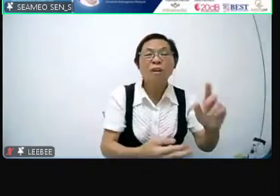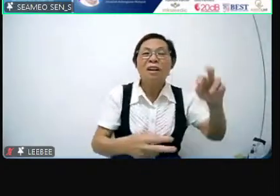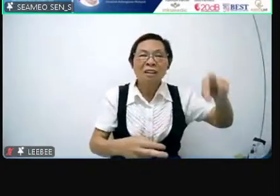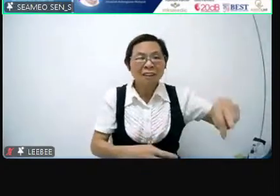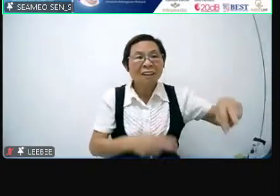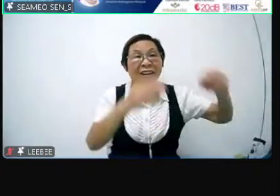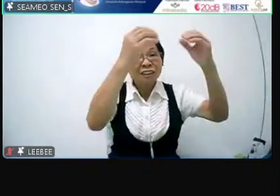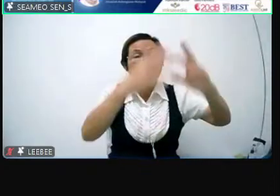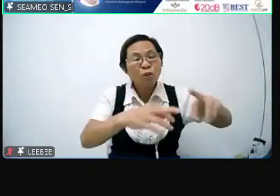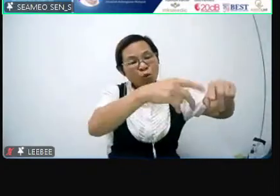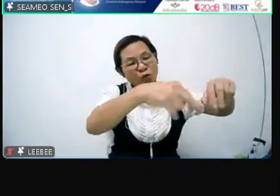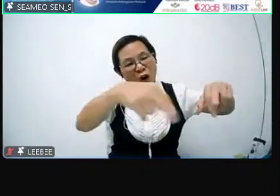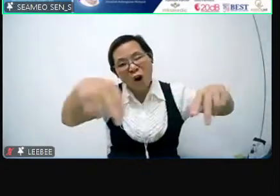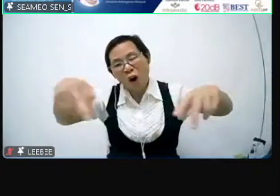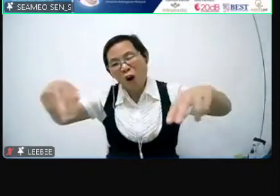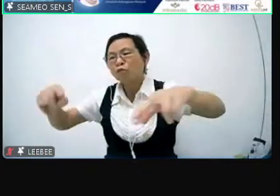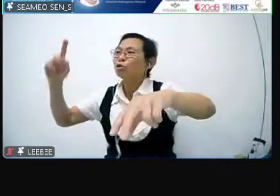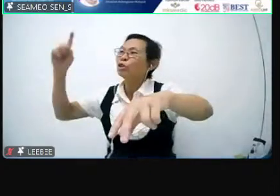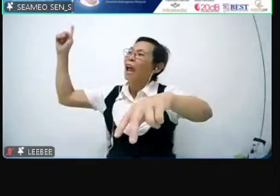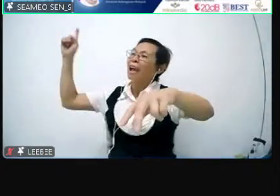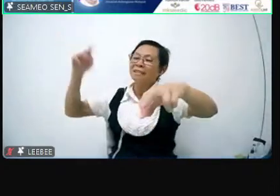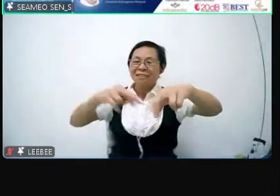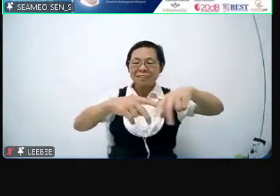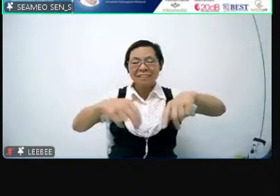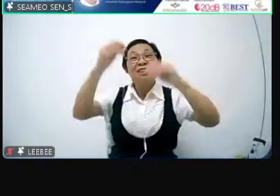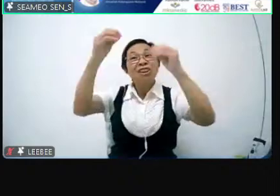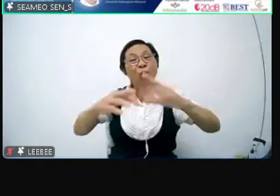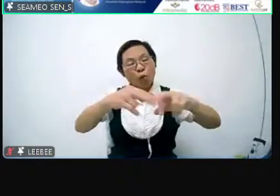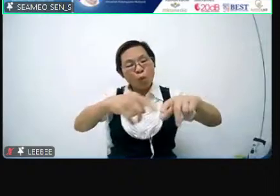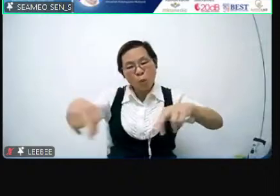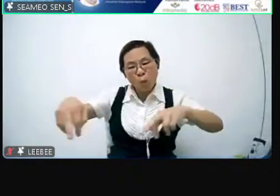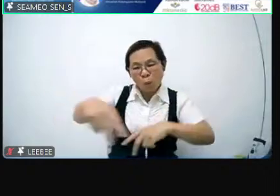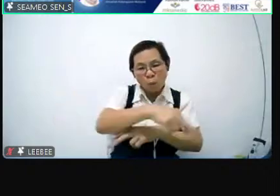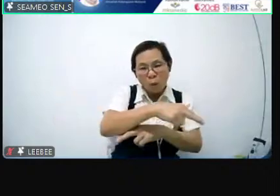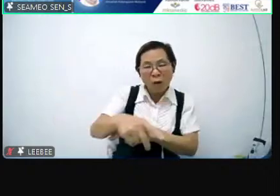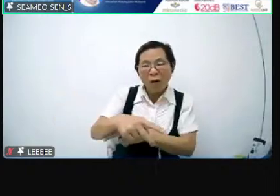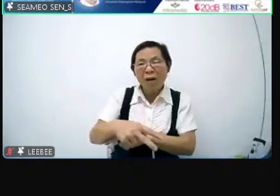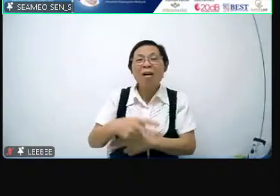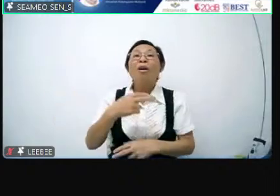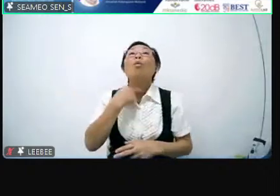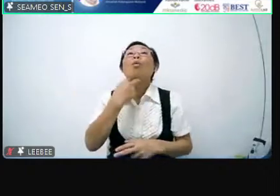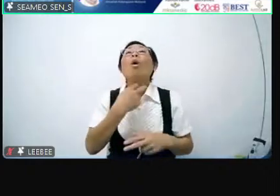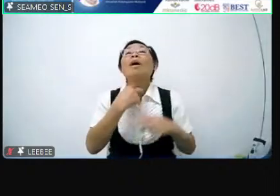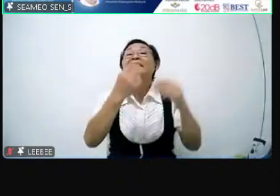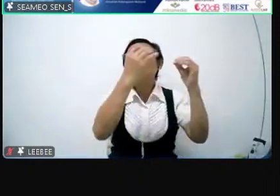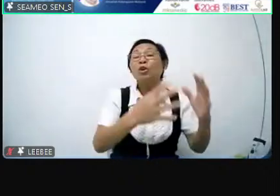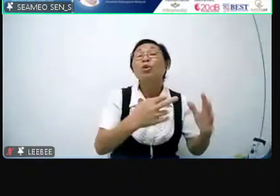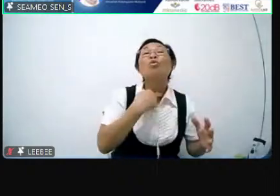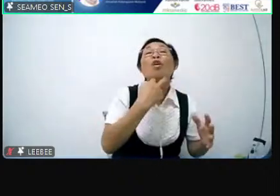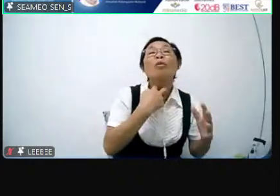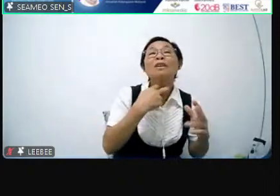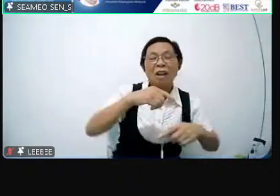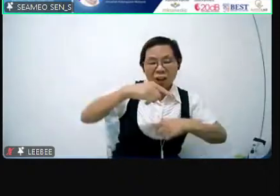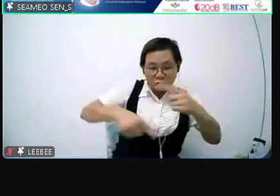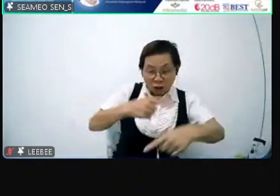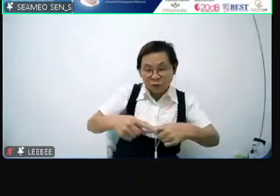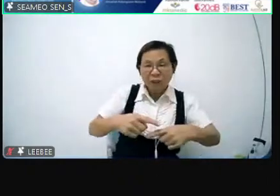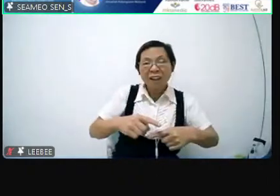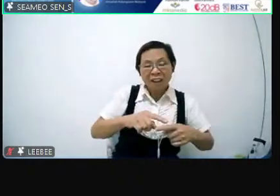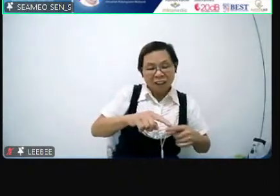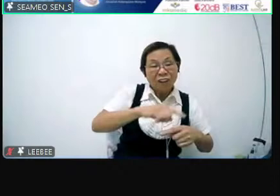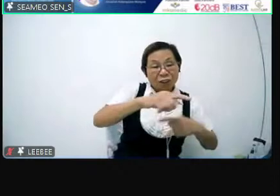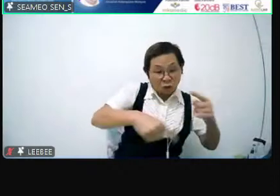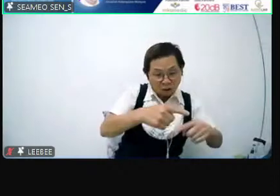from the front to the end. The teacher's voice is still transmit to the hearing aids or the ears of